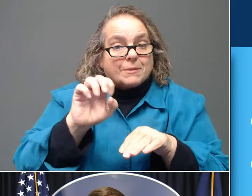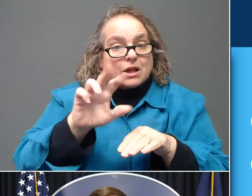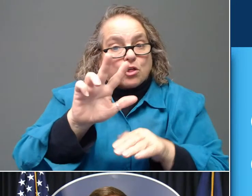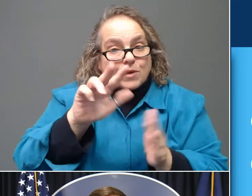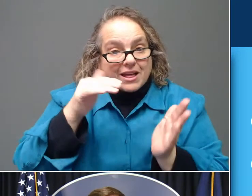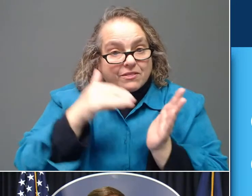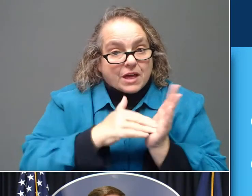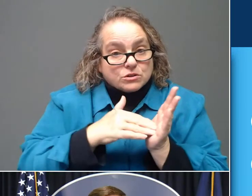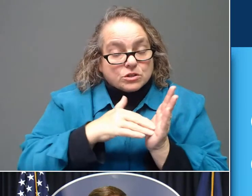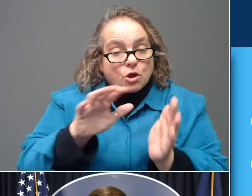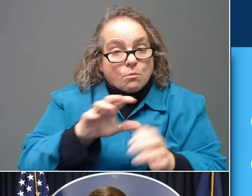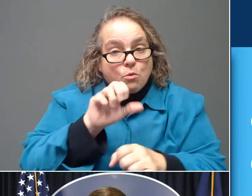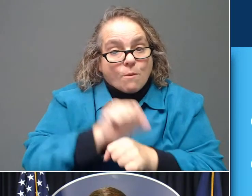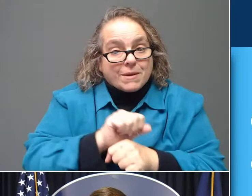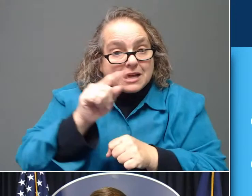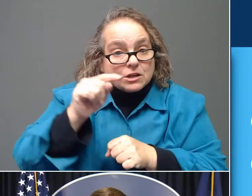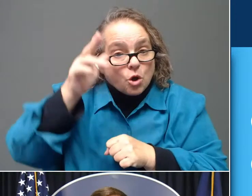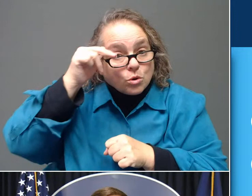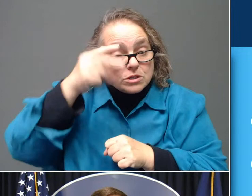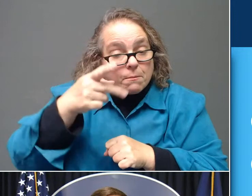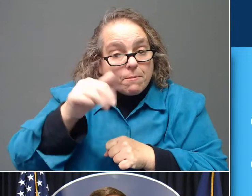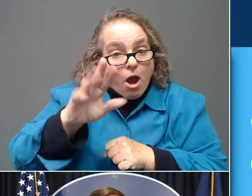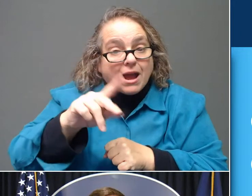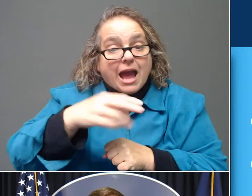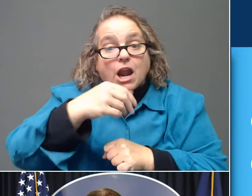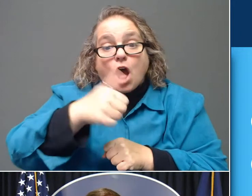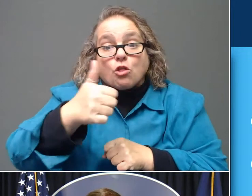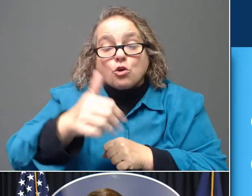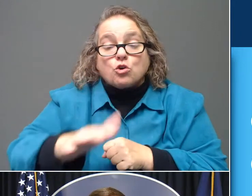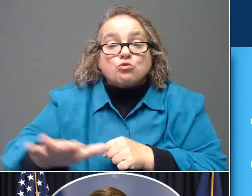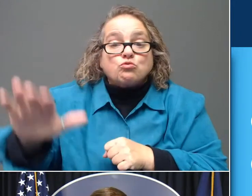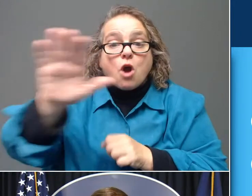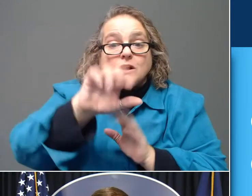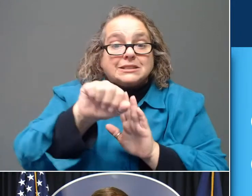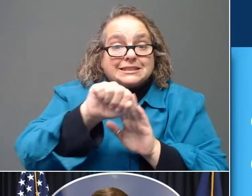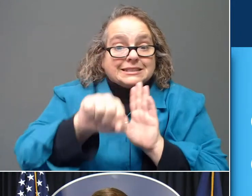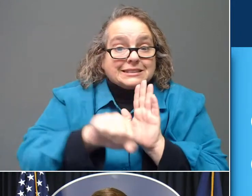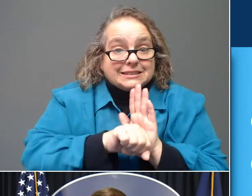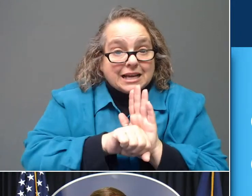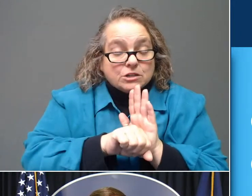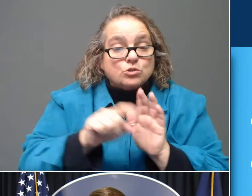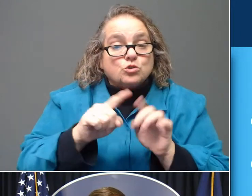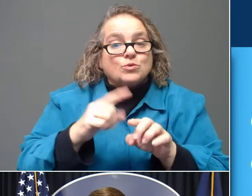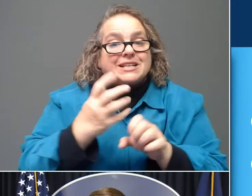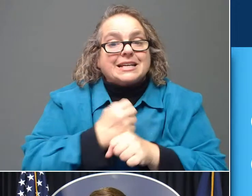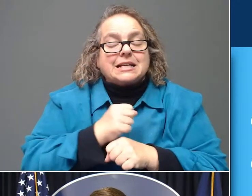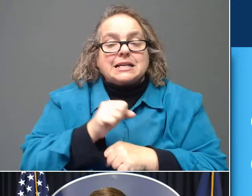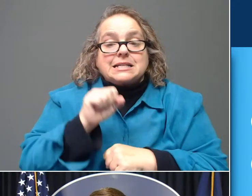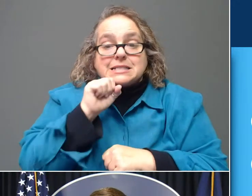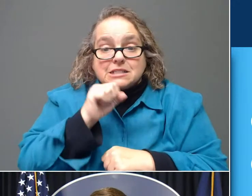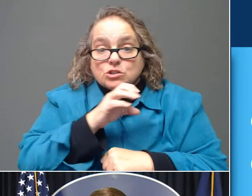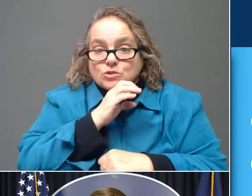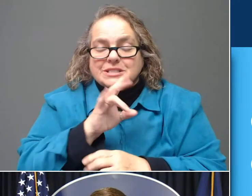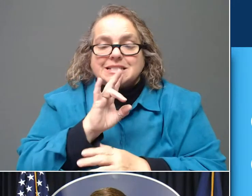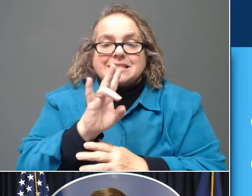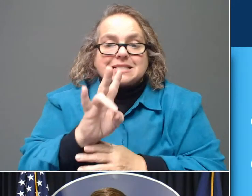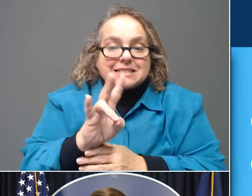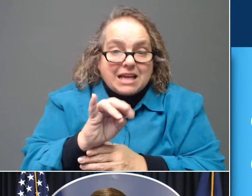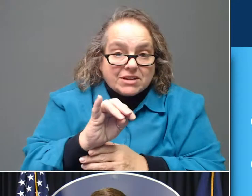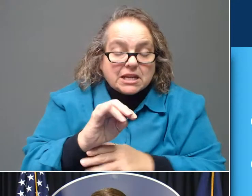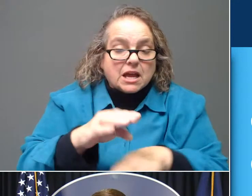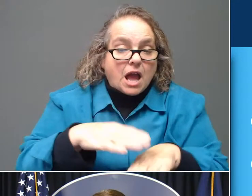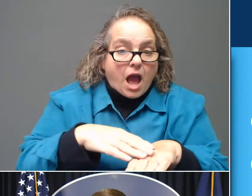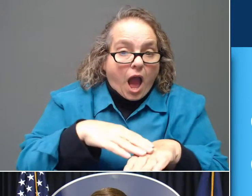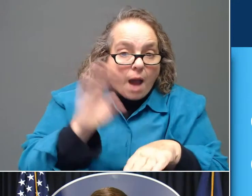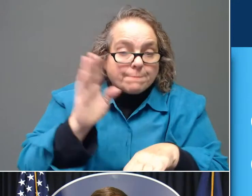park and others across the state aimed at getting our seniors 70 and up vaccinated.